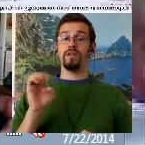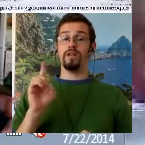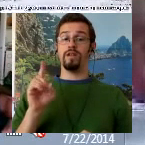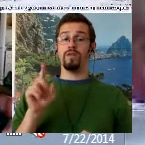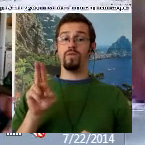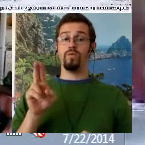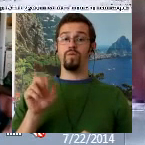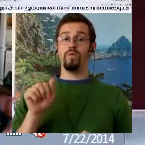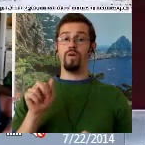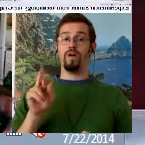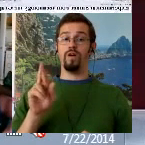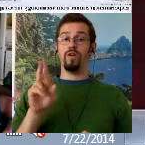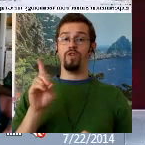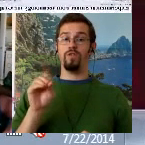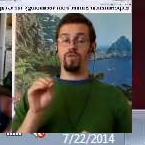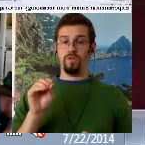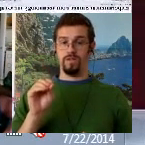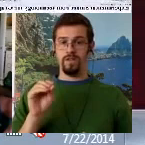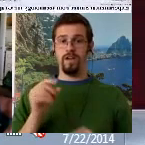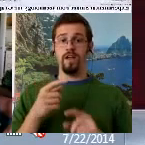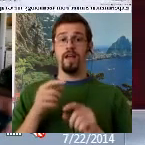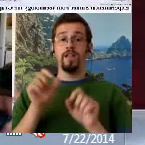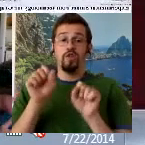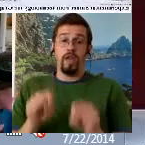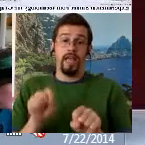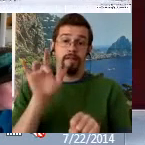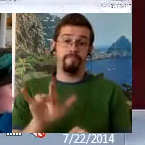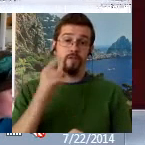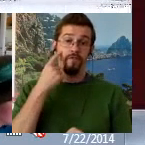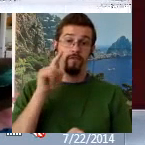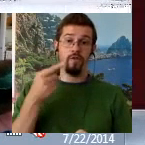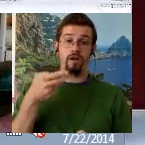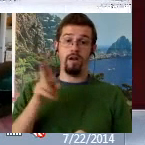And we also have the GitHub source.